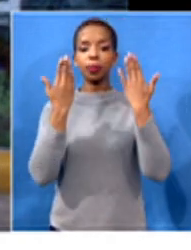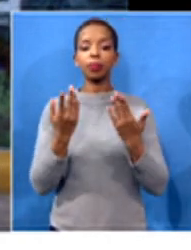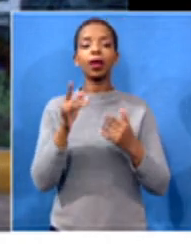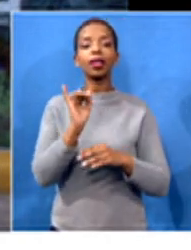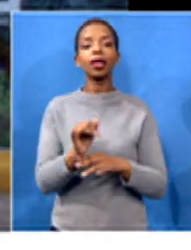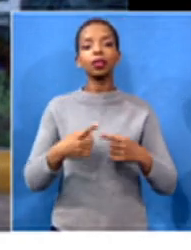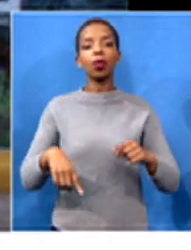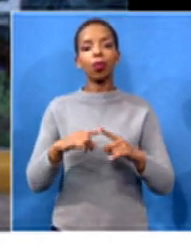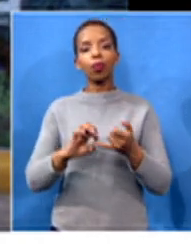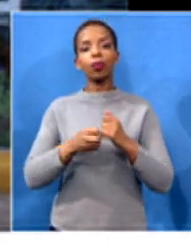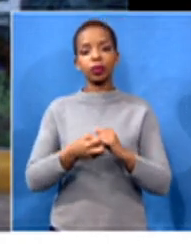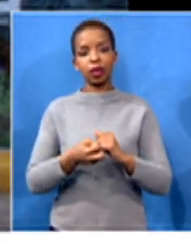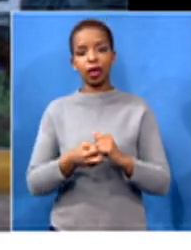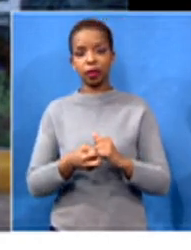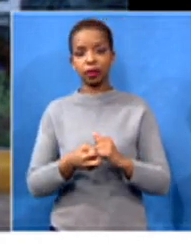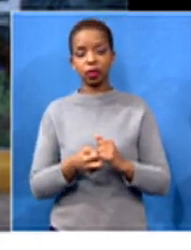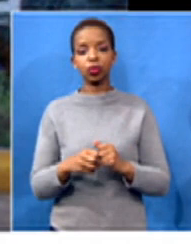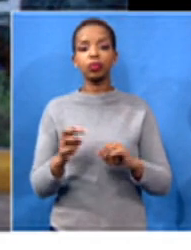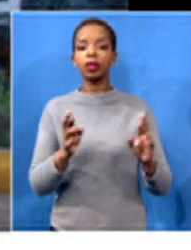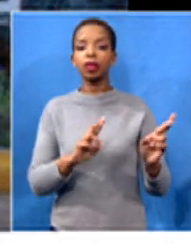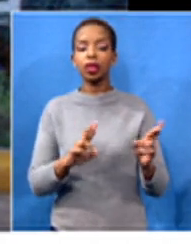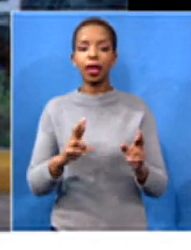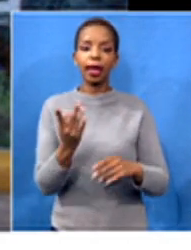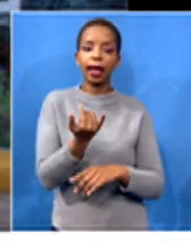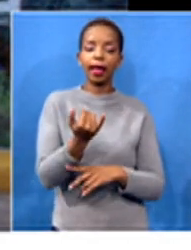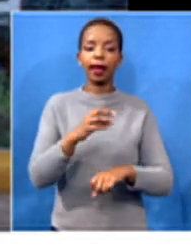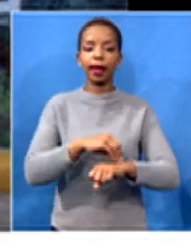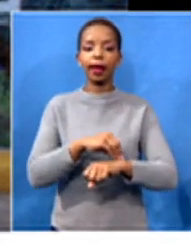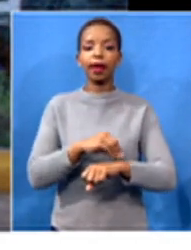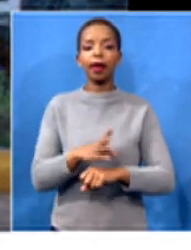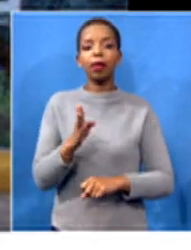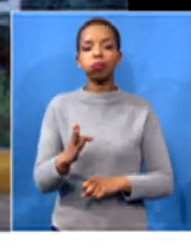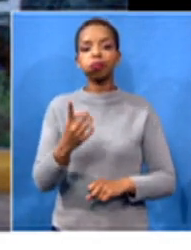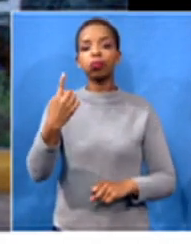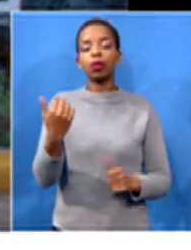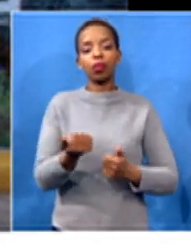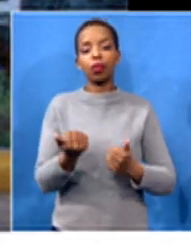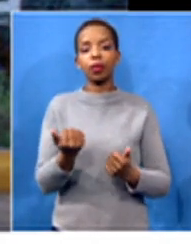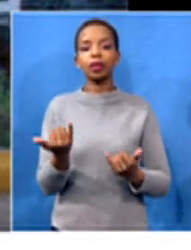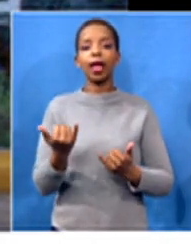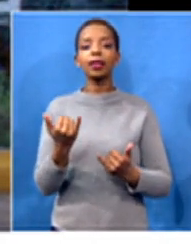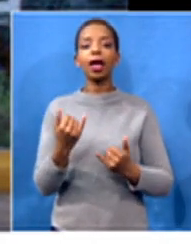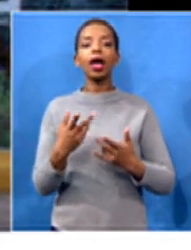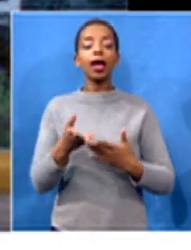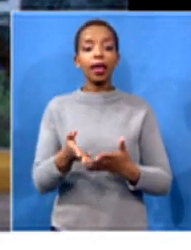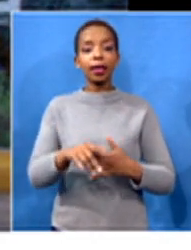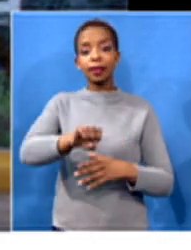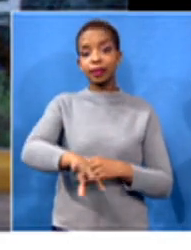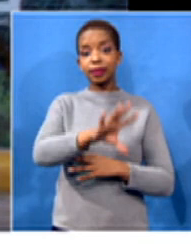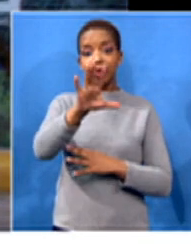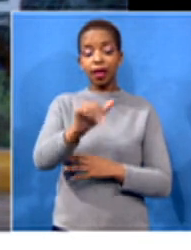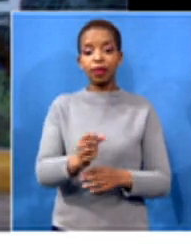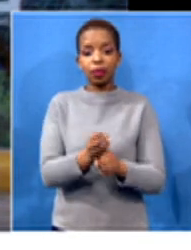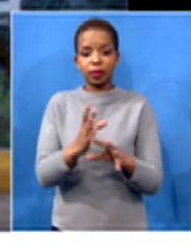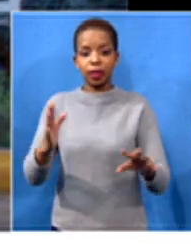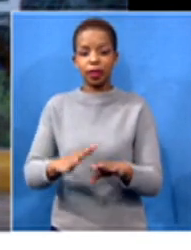are trying a very deep problem like the standard of education in South Africa, the starting point was very low.